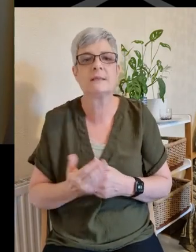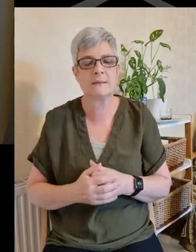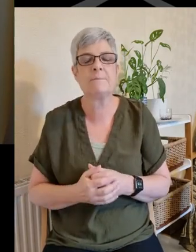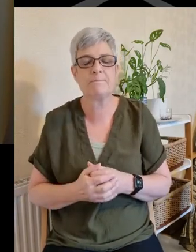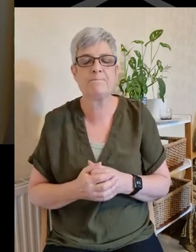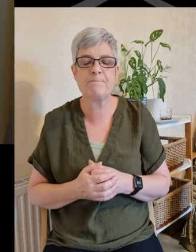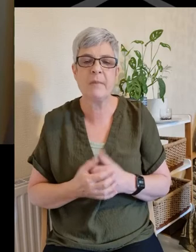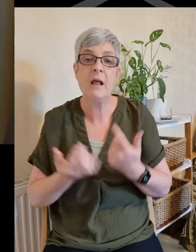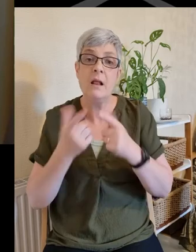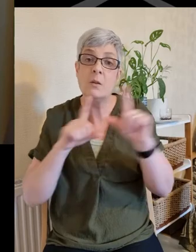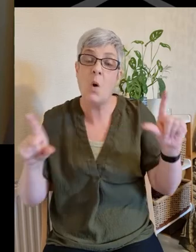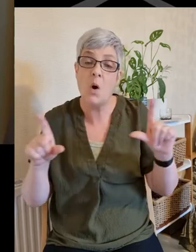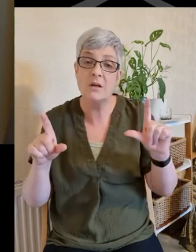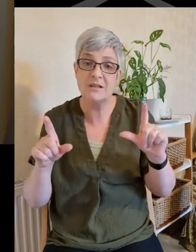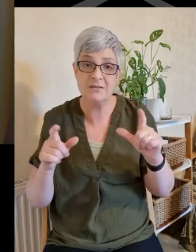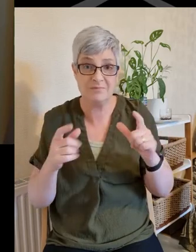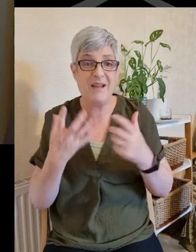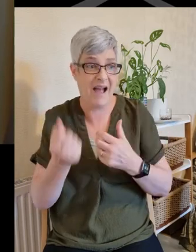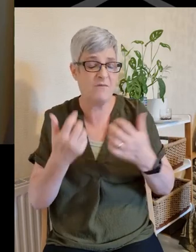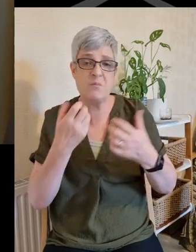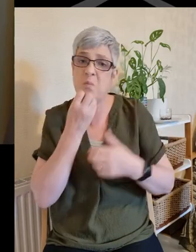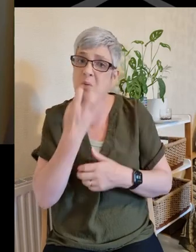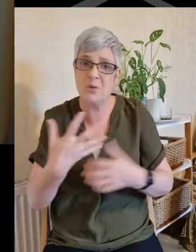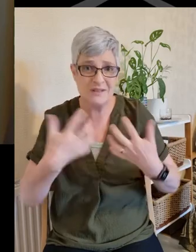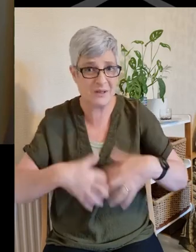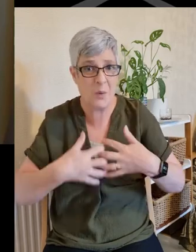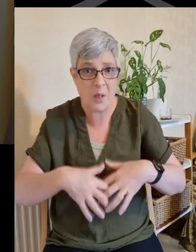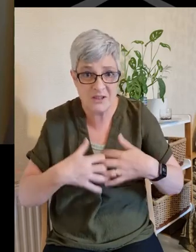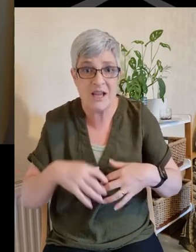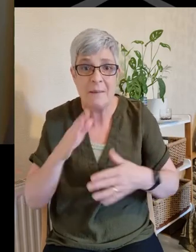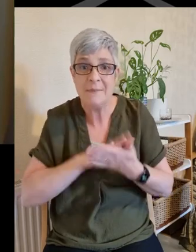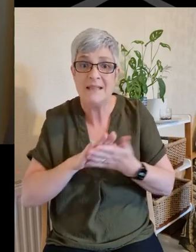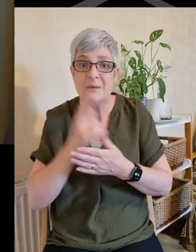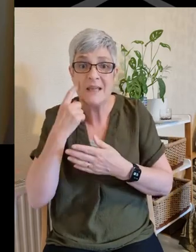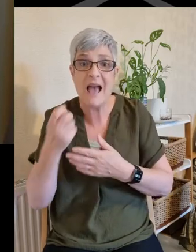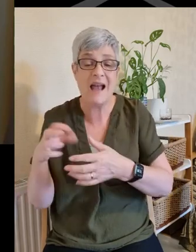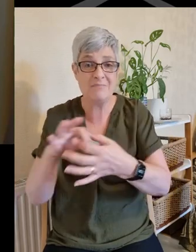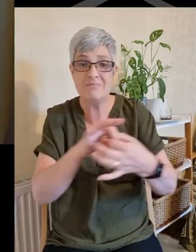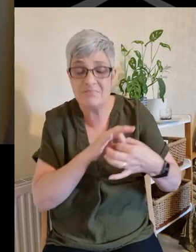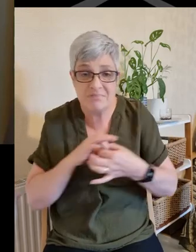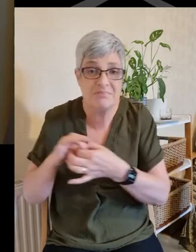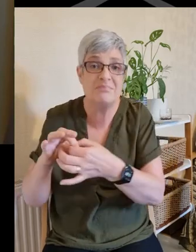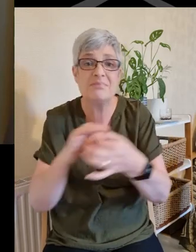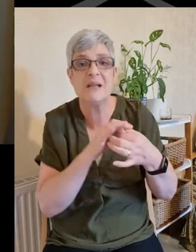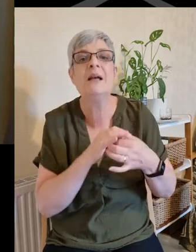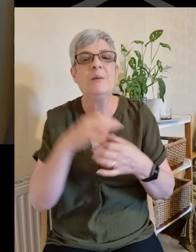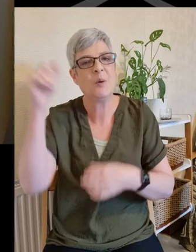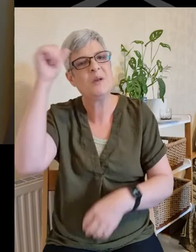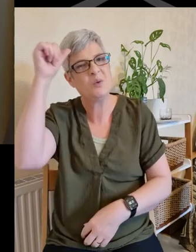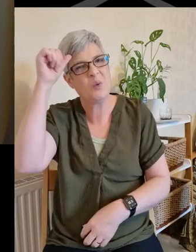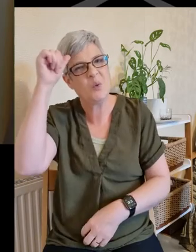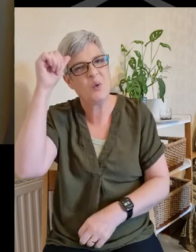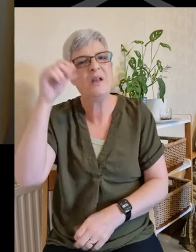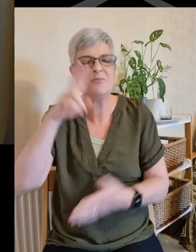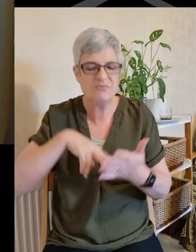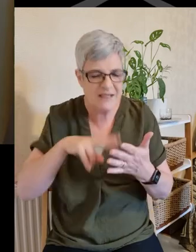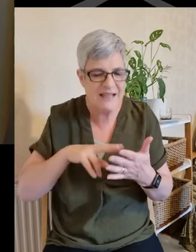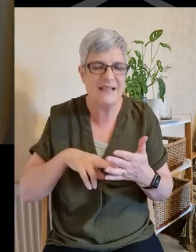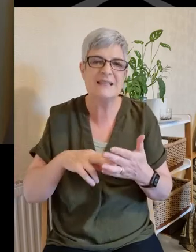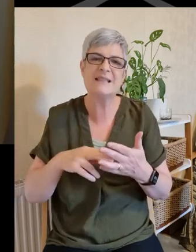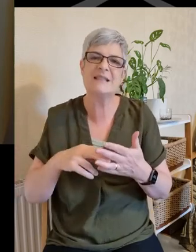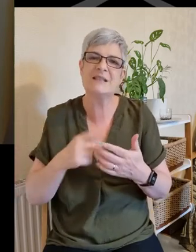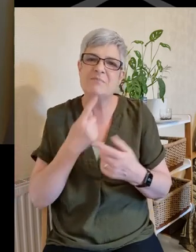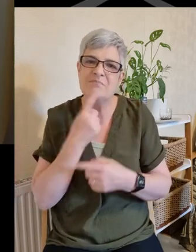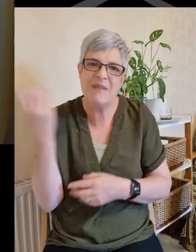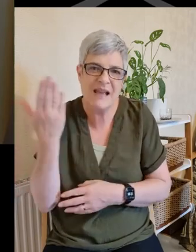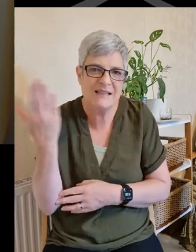Lord, through the wonder of technology, we are able to join together now. But we are mindful that the readings, message and prayers